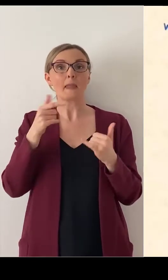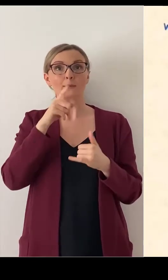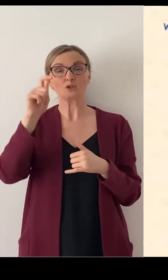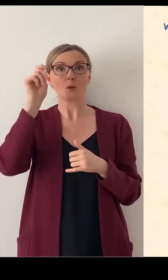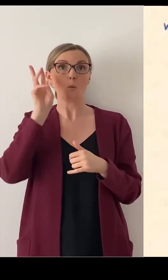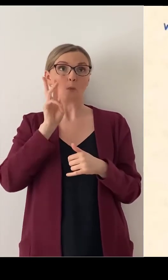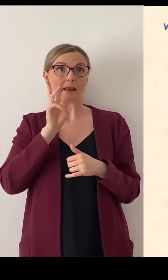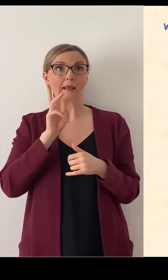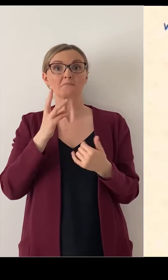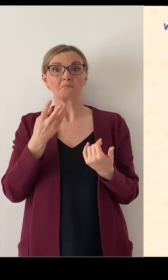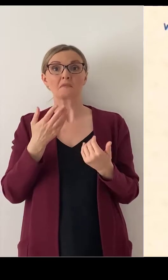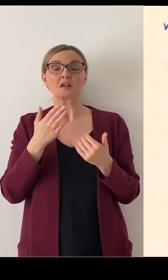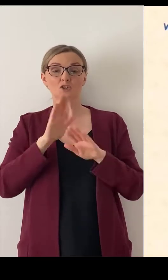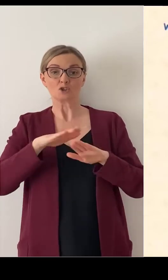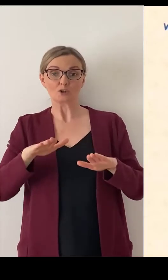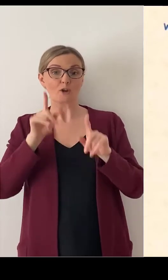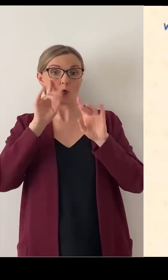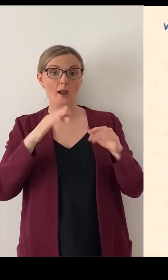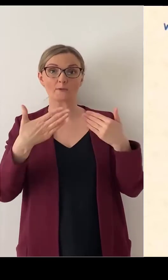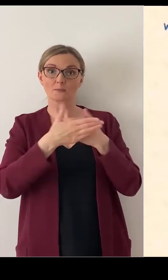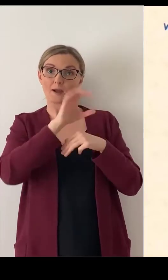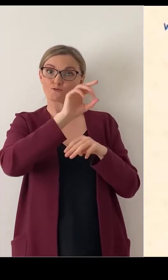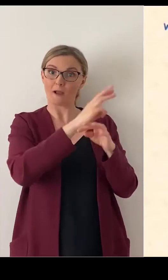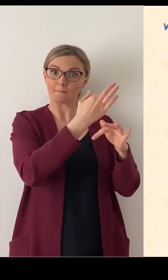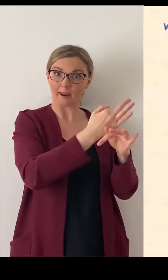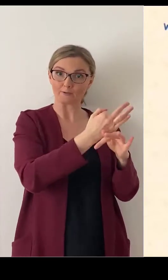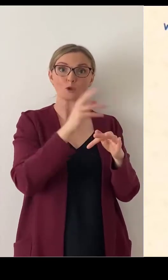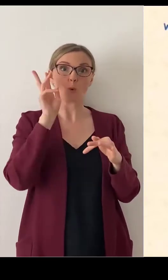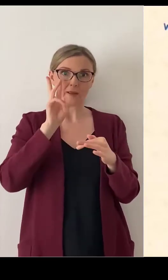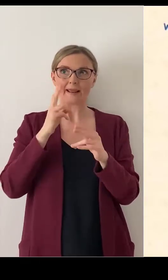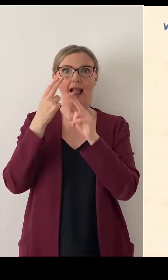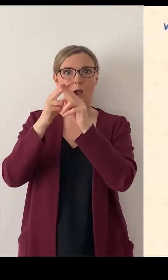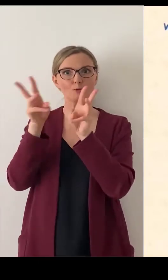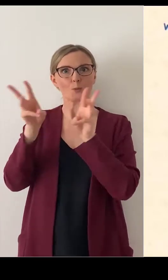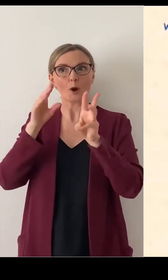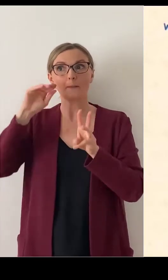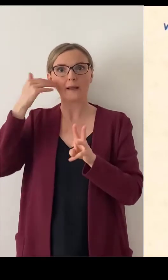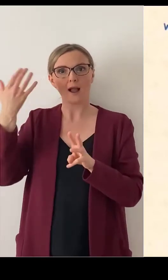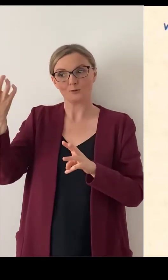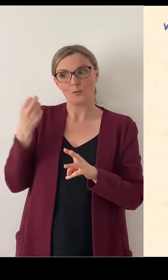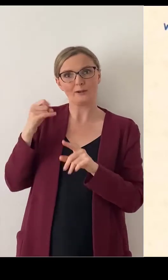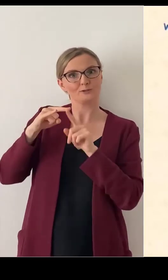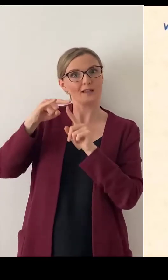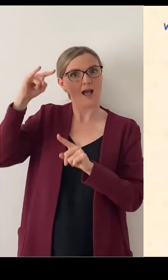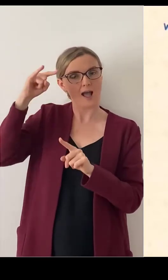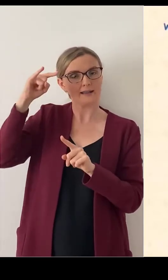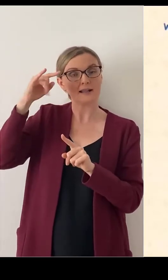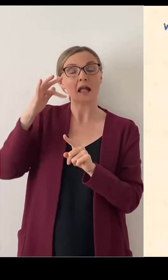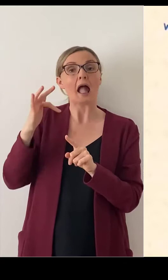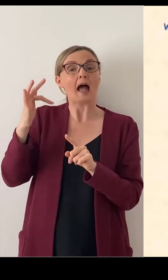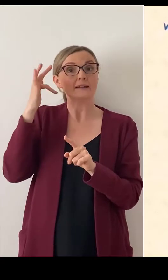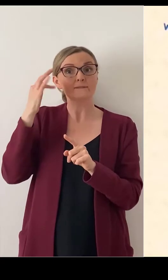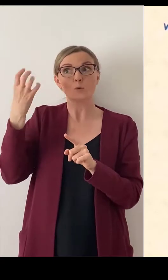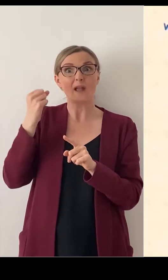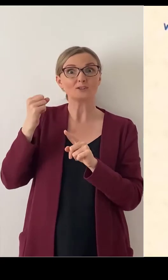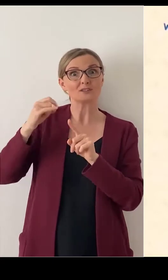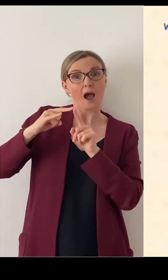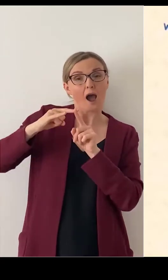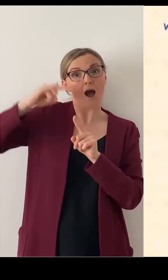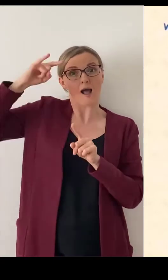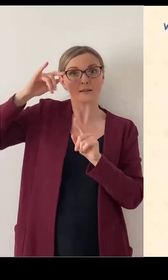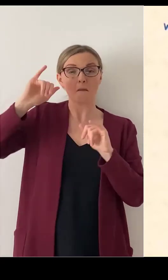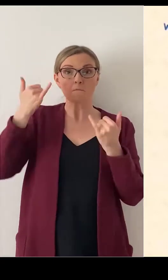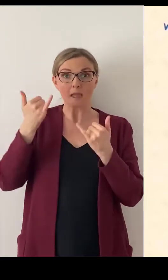childminding and would consider working at that higher wage rate. And if the wage rate were even higher, even granddad would